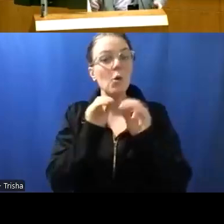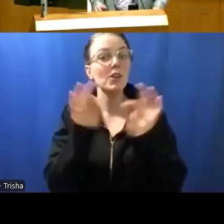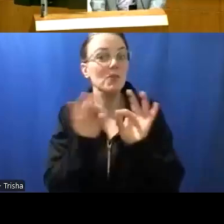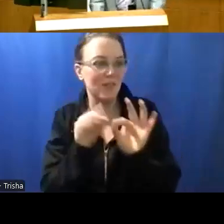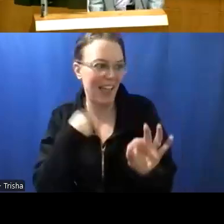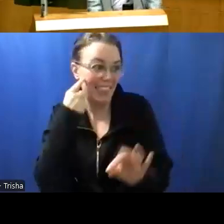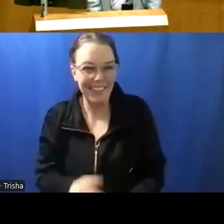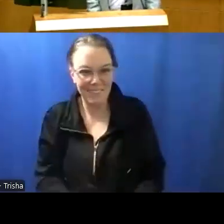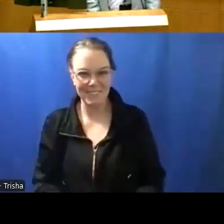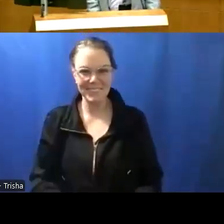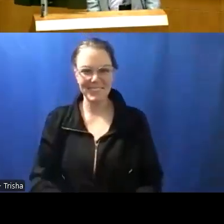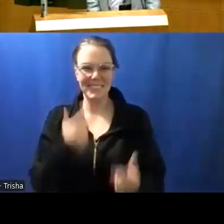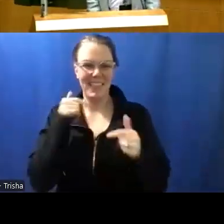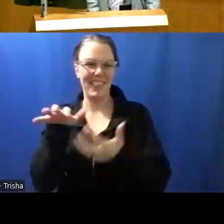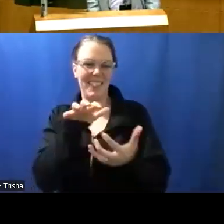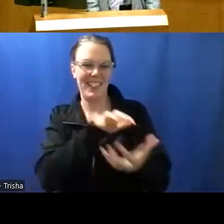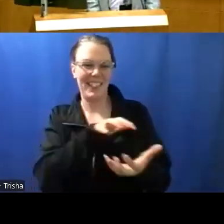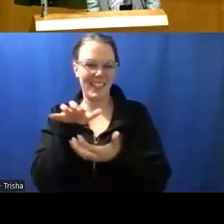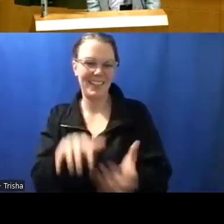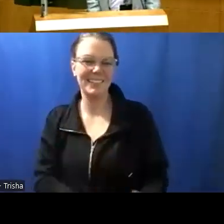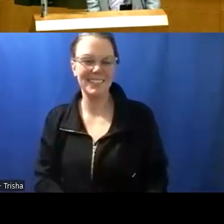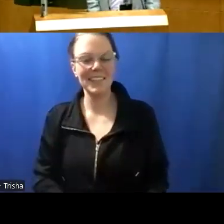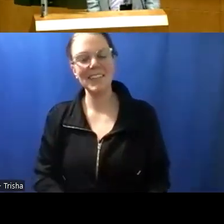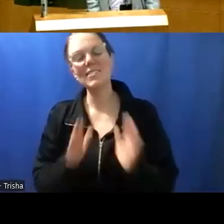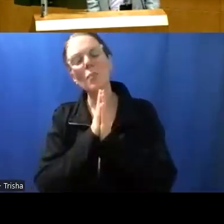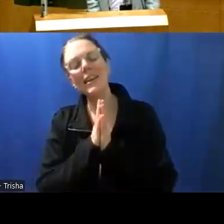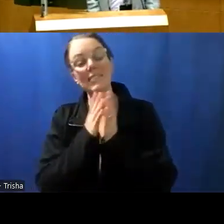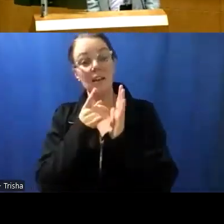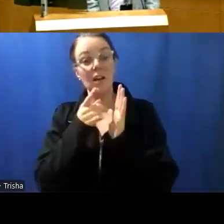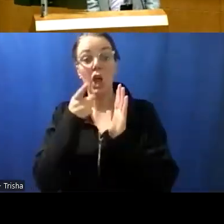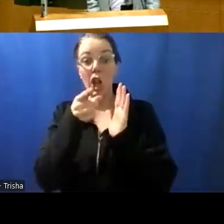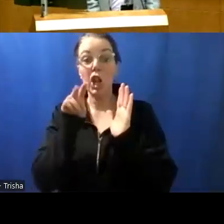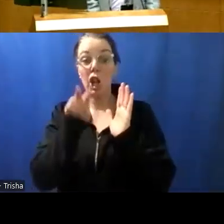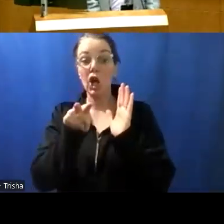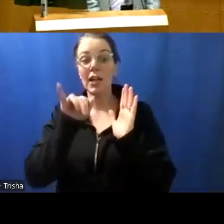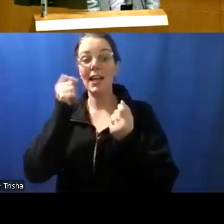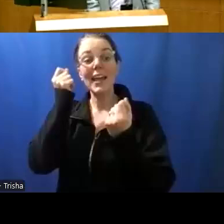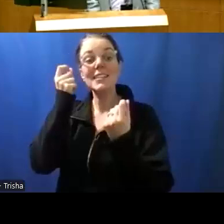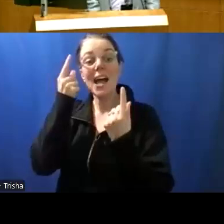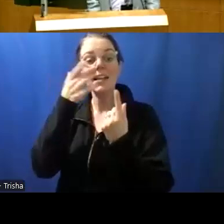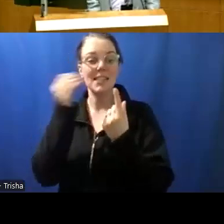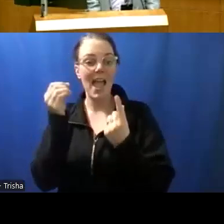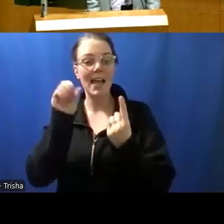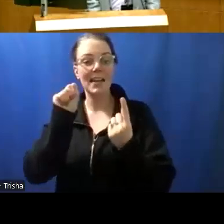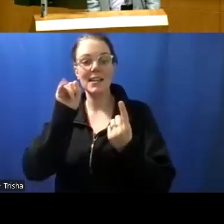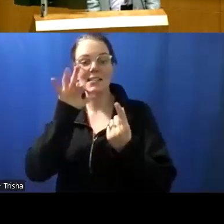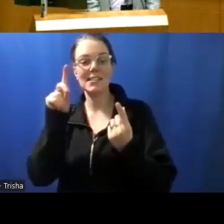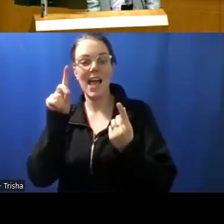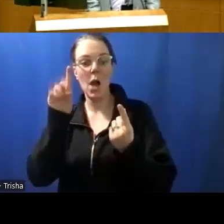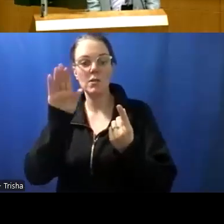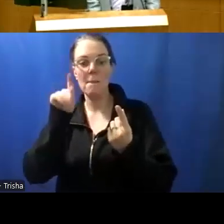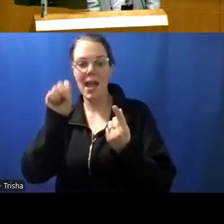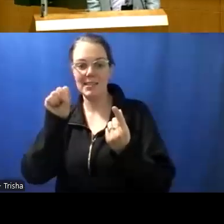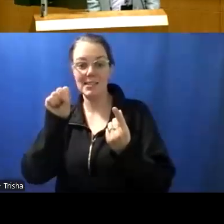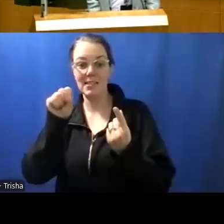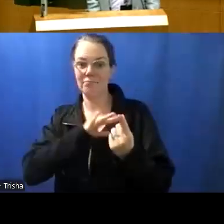think. So please go to Insights and Sound Bites. You'll be glad you did. There's the